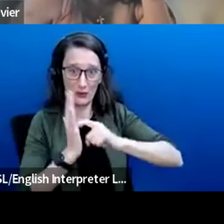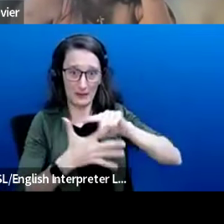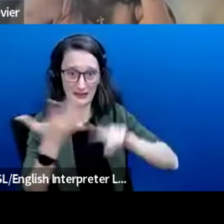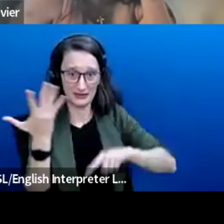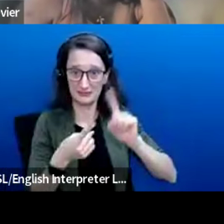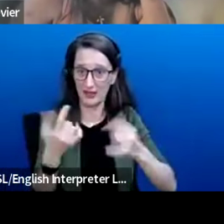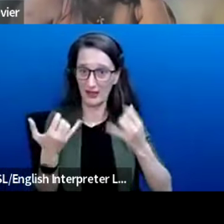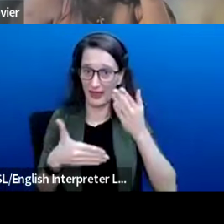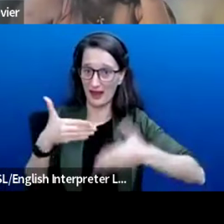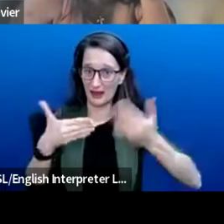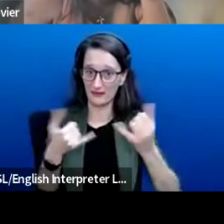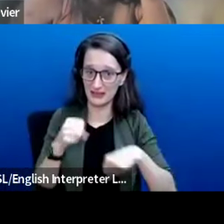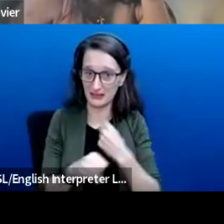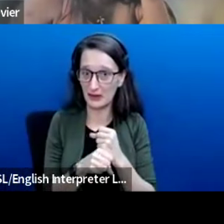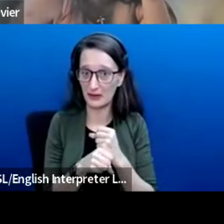year.